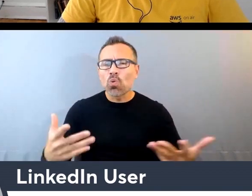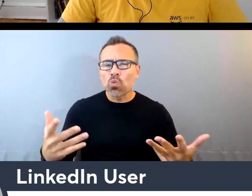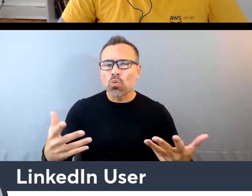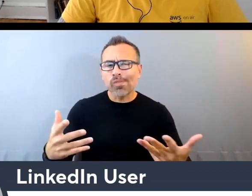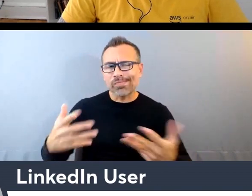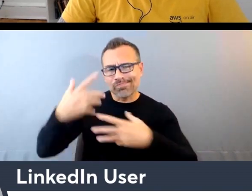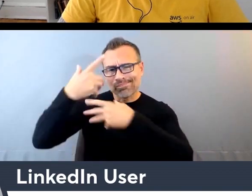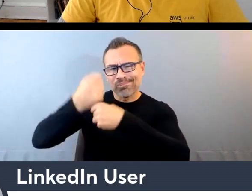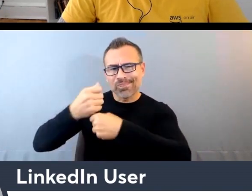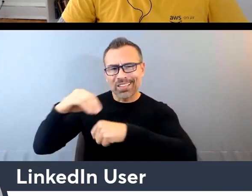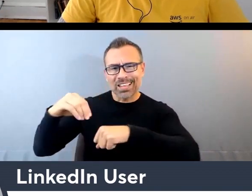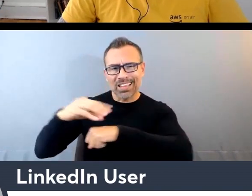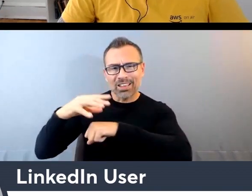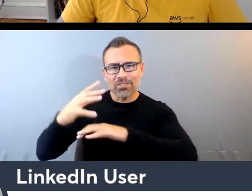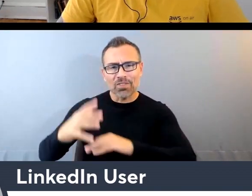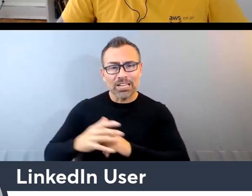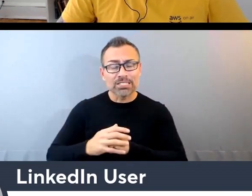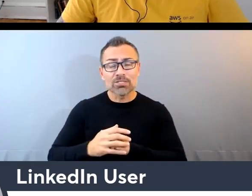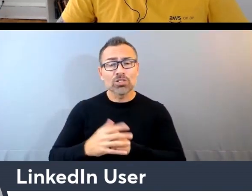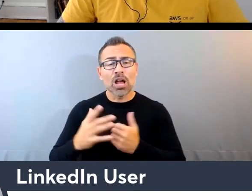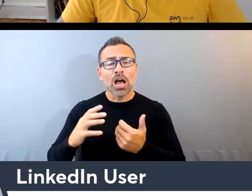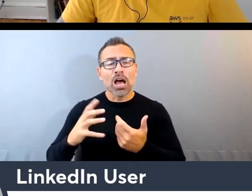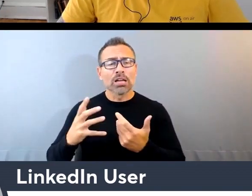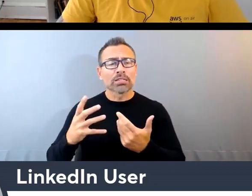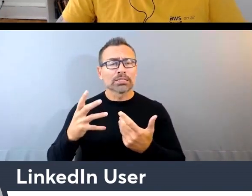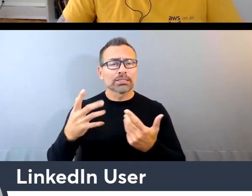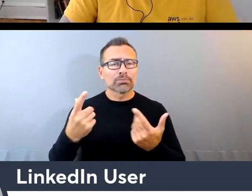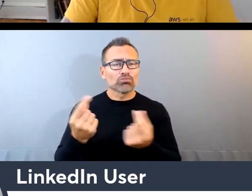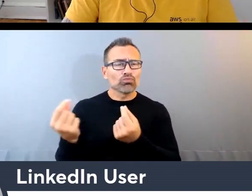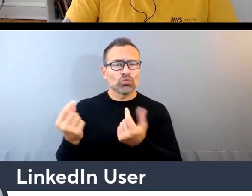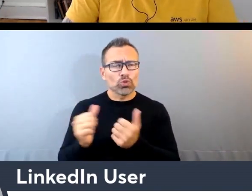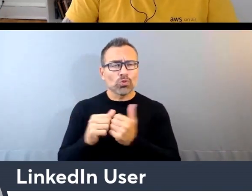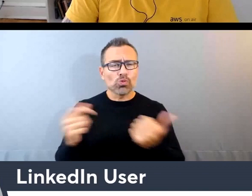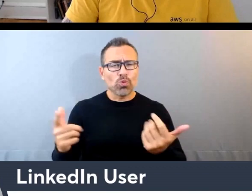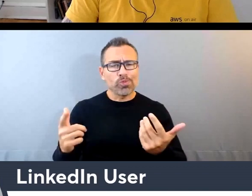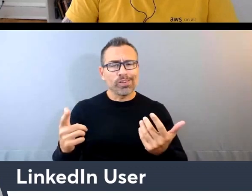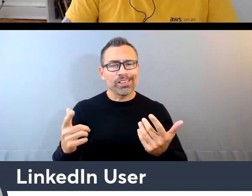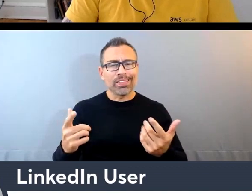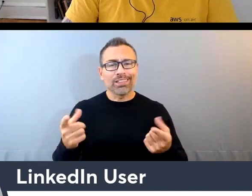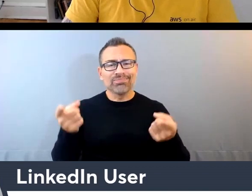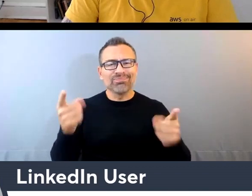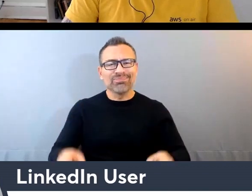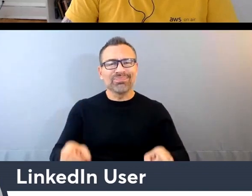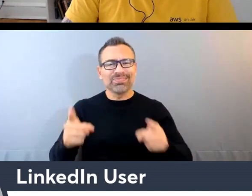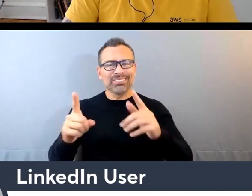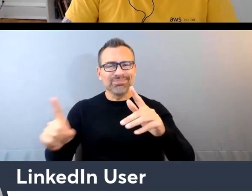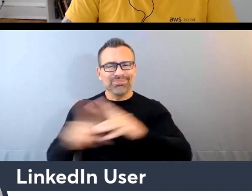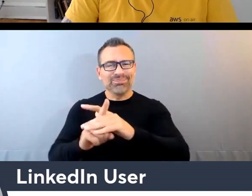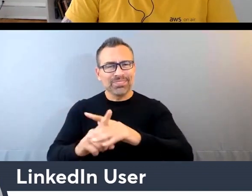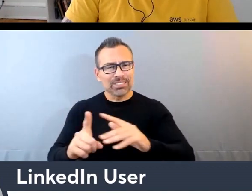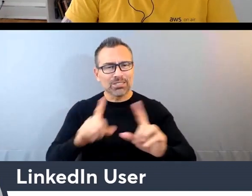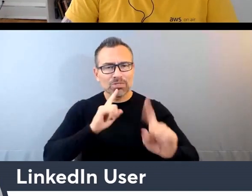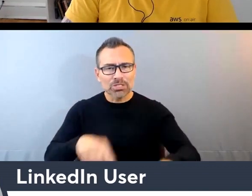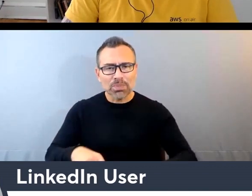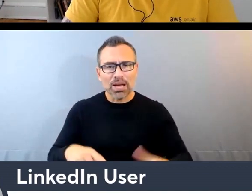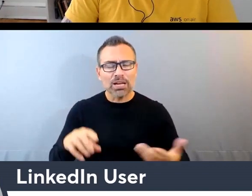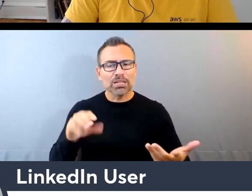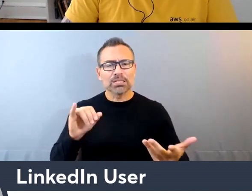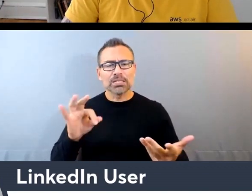can do around incident response and kind of how, if that's not part of it, if you have any plans around